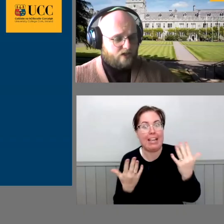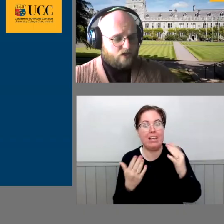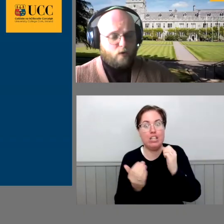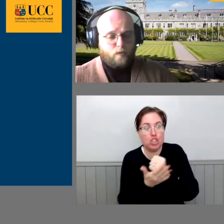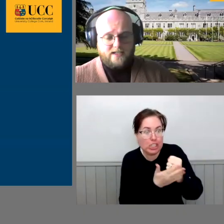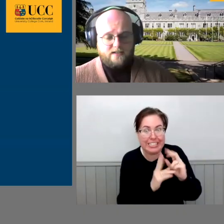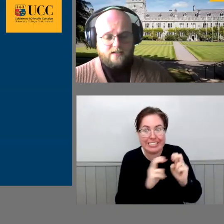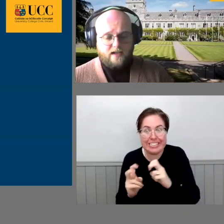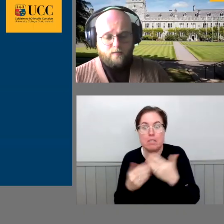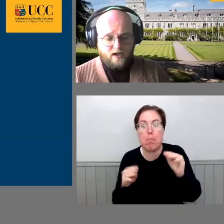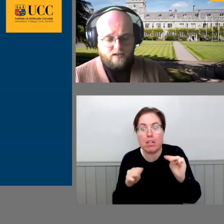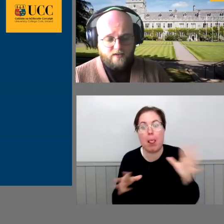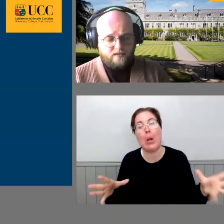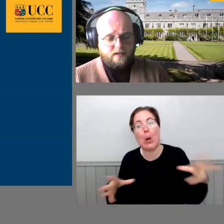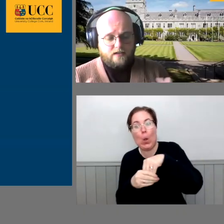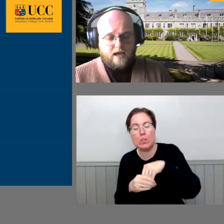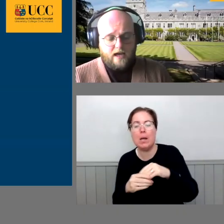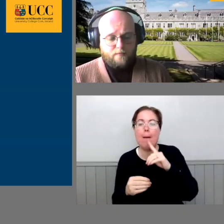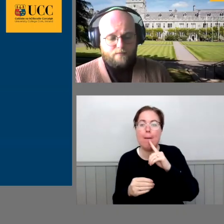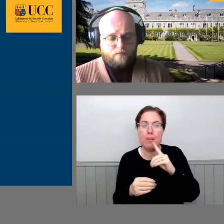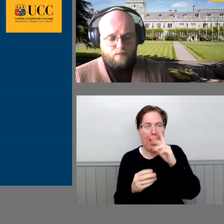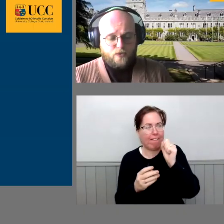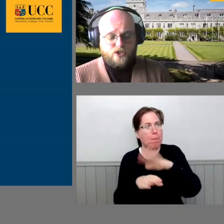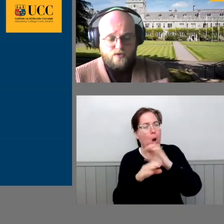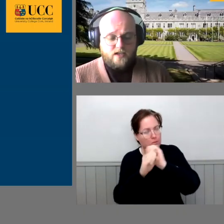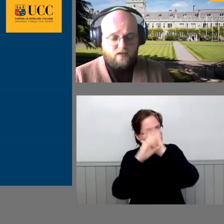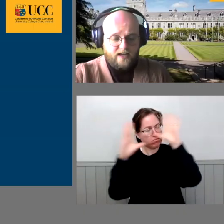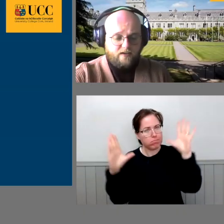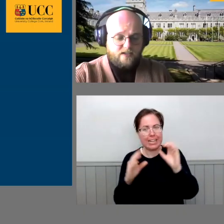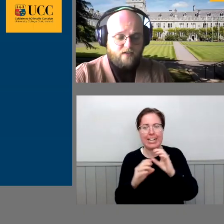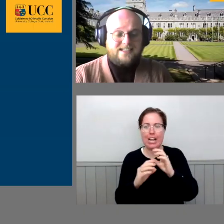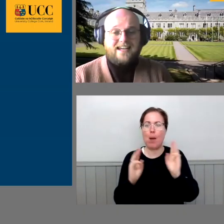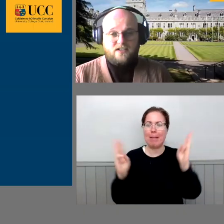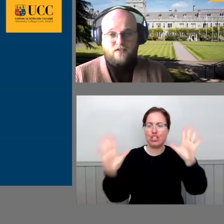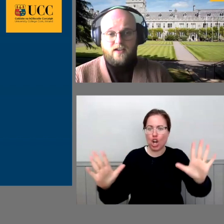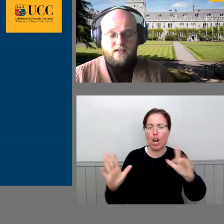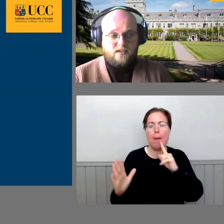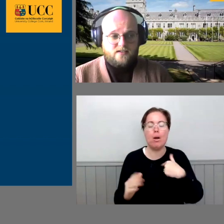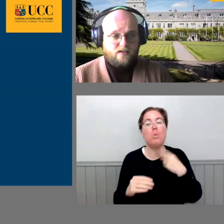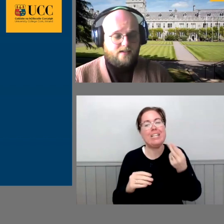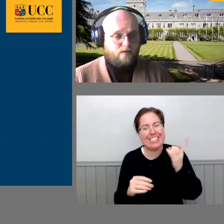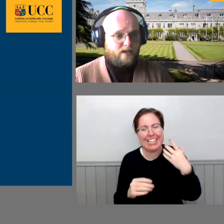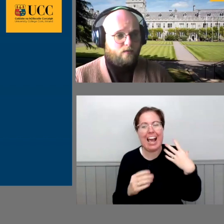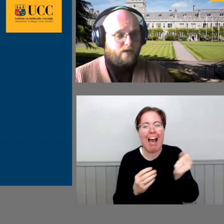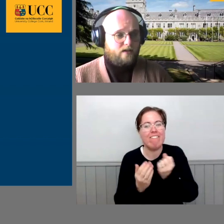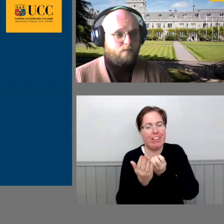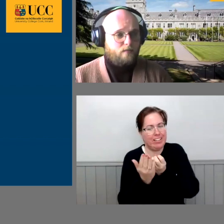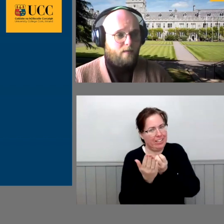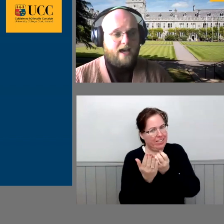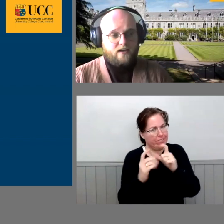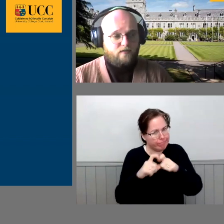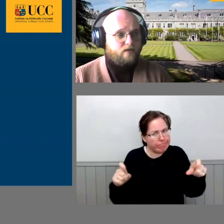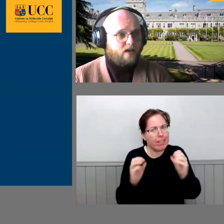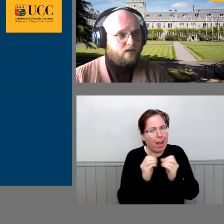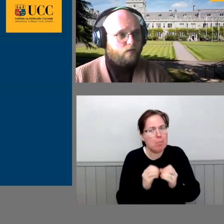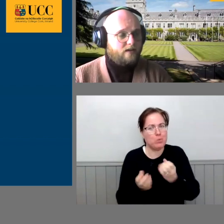could get a picture, but we did, as part of that, produce a kind of a narrative identifying the concerns that we